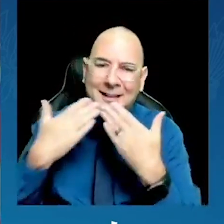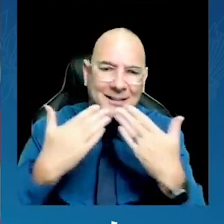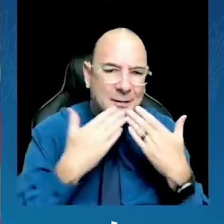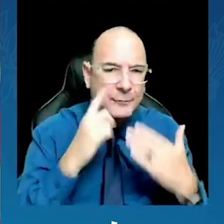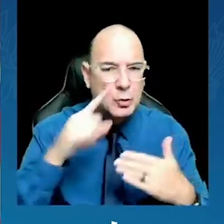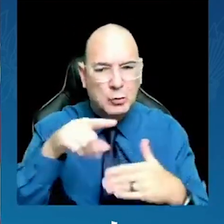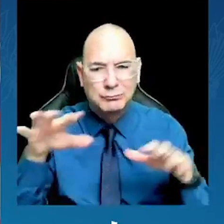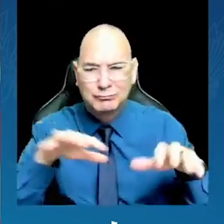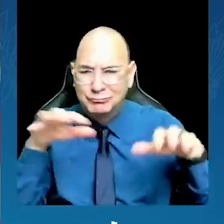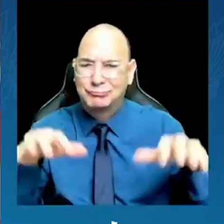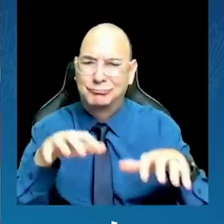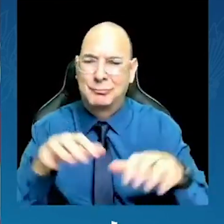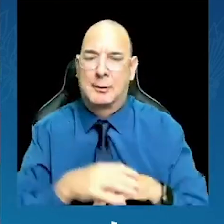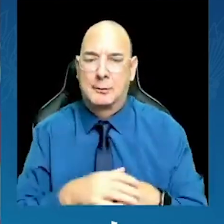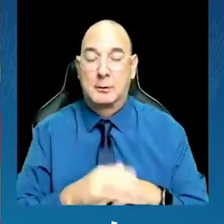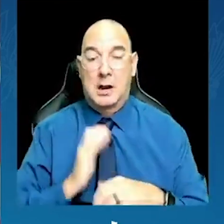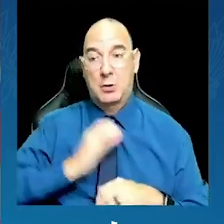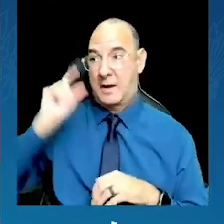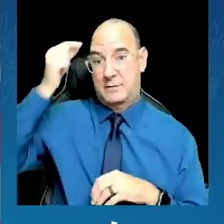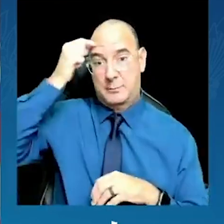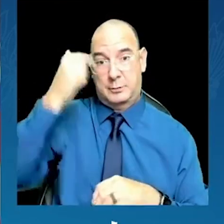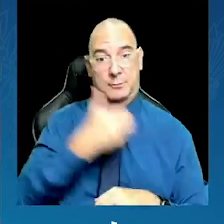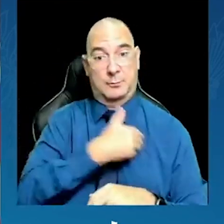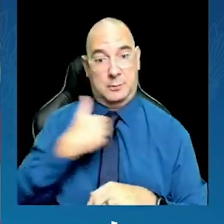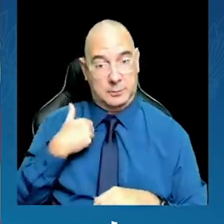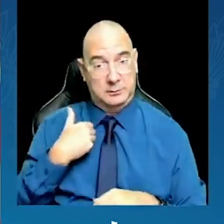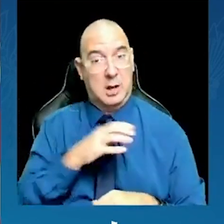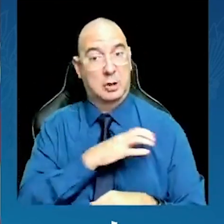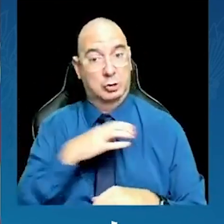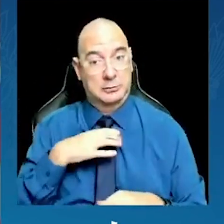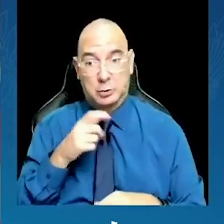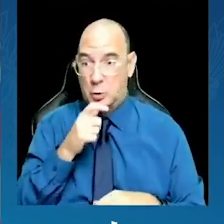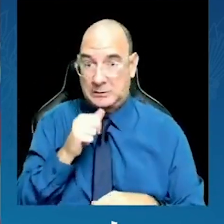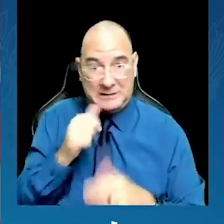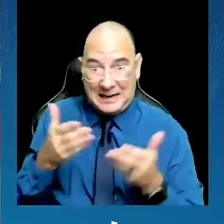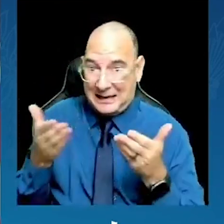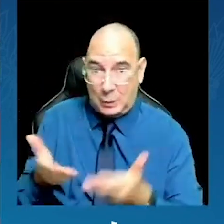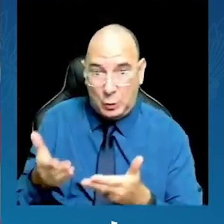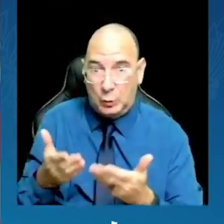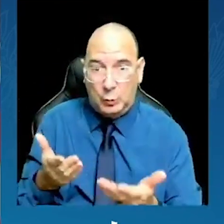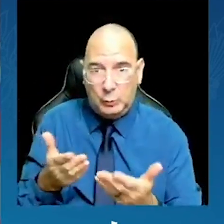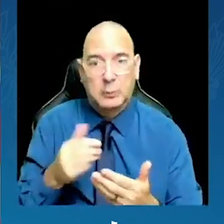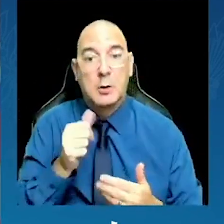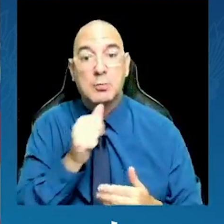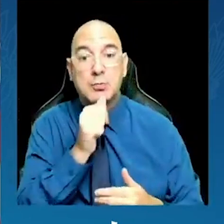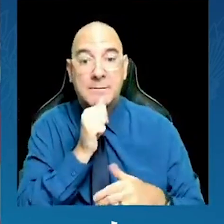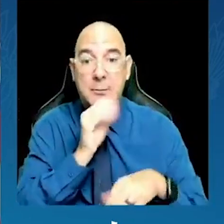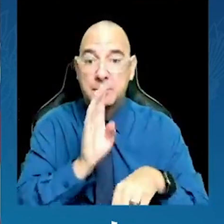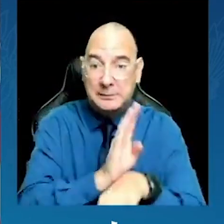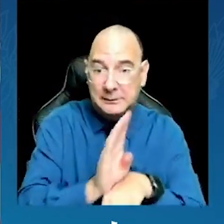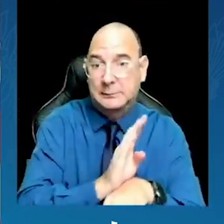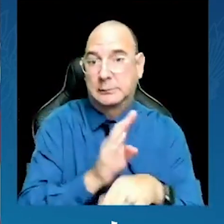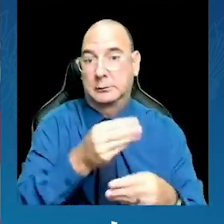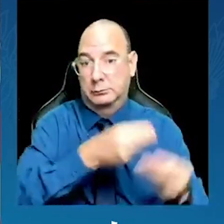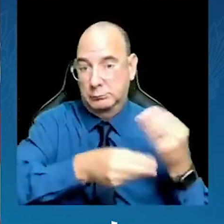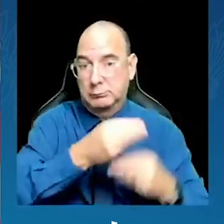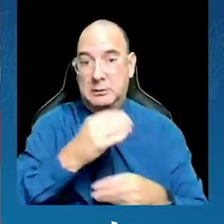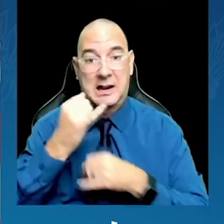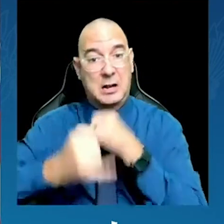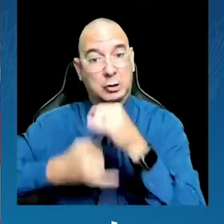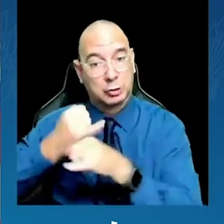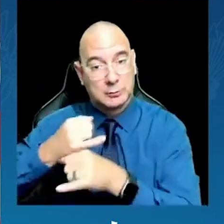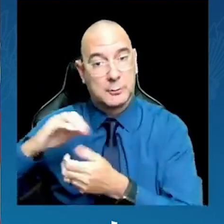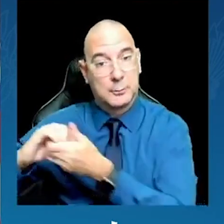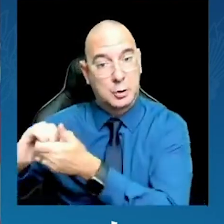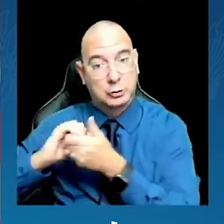the members of Congress who are here, private sector leaders, international partners, and of course, my fellow